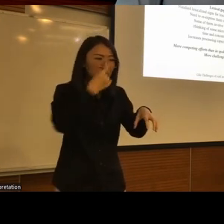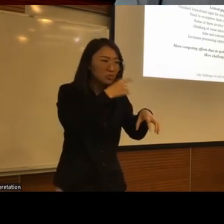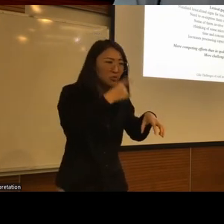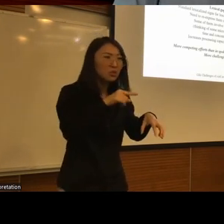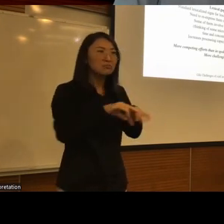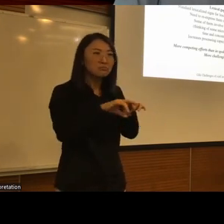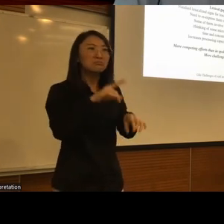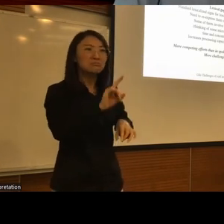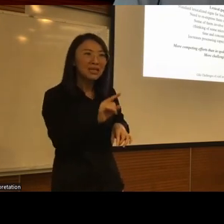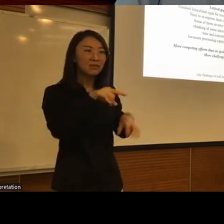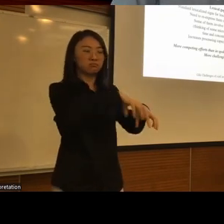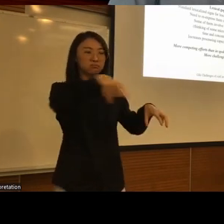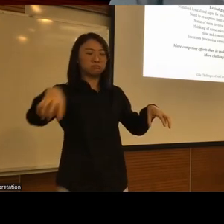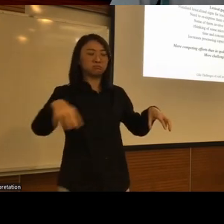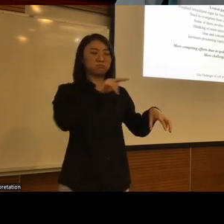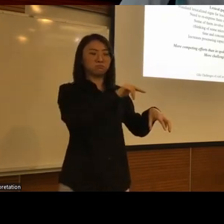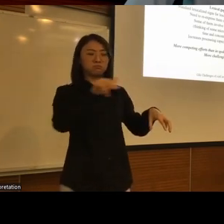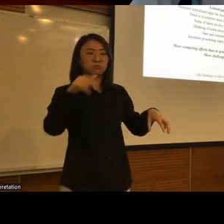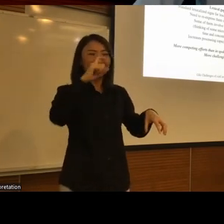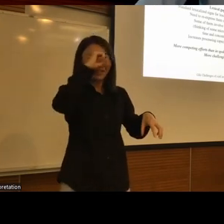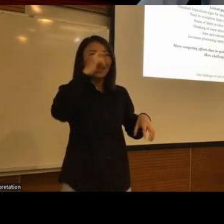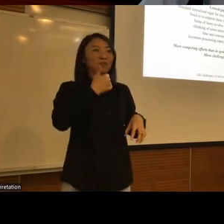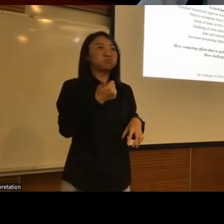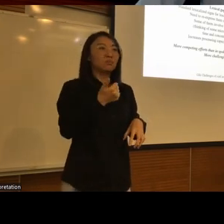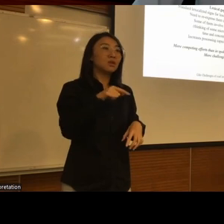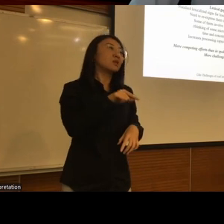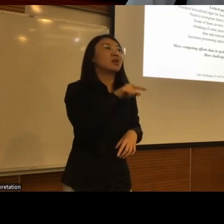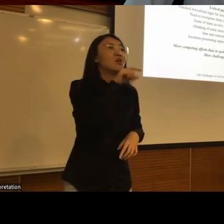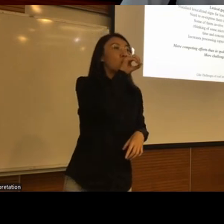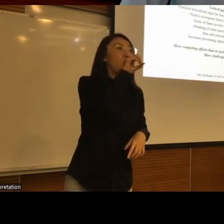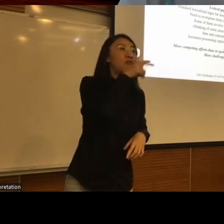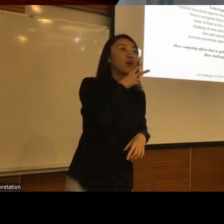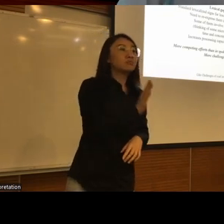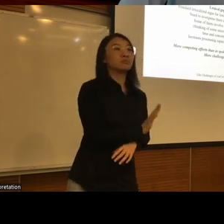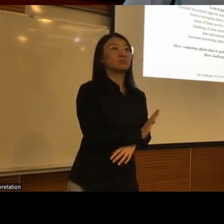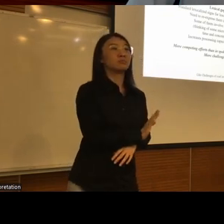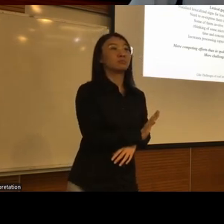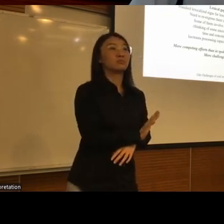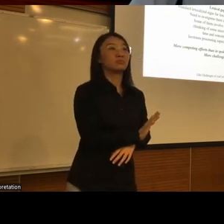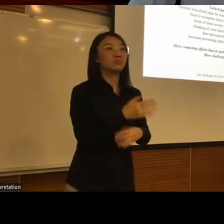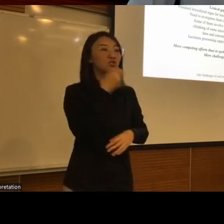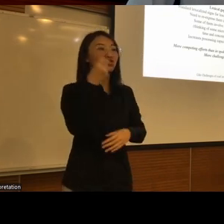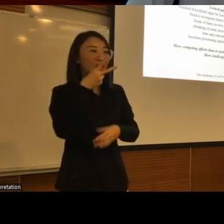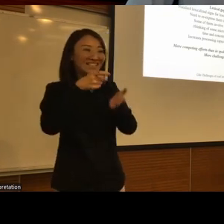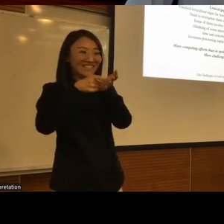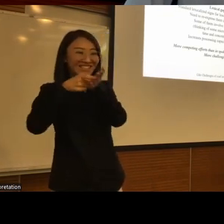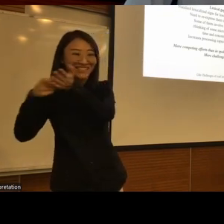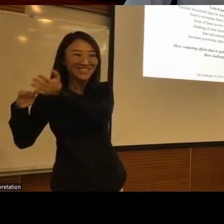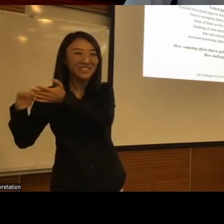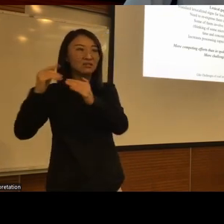visual spatial memory, which we don't need to do. And there's another thing, lexical gaps.